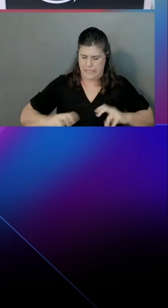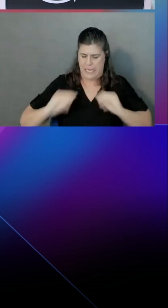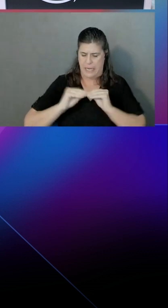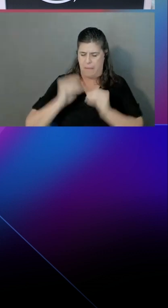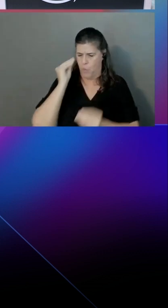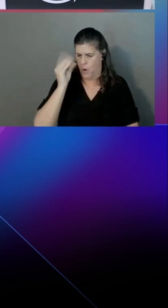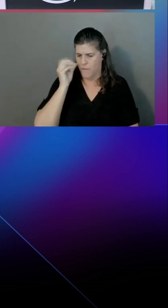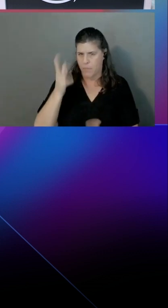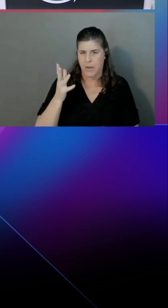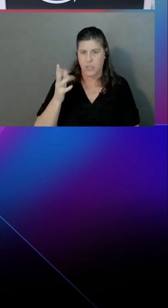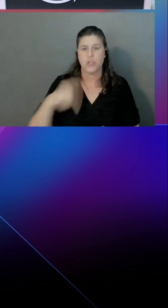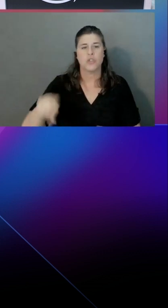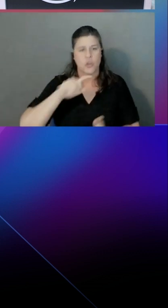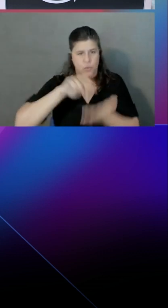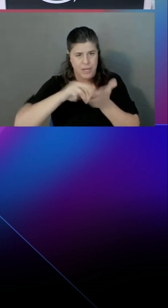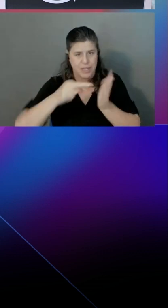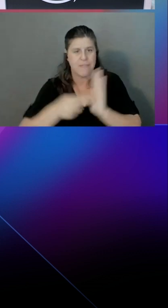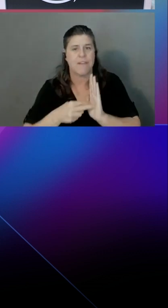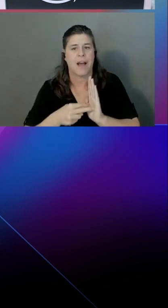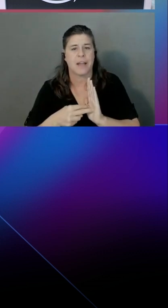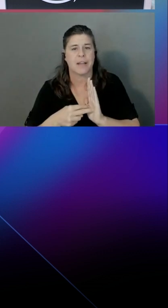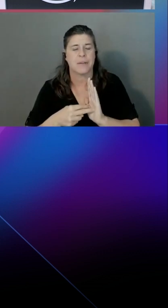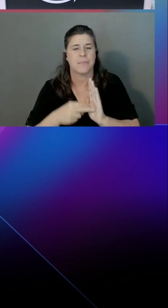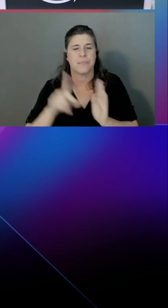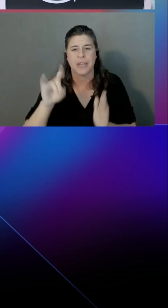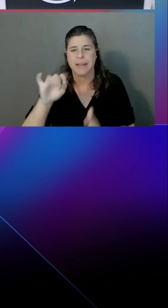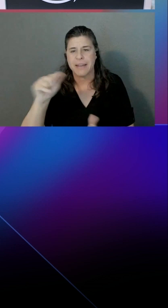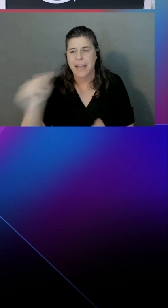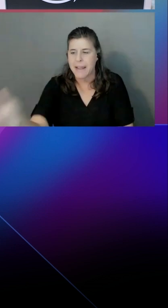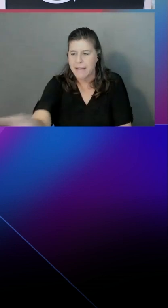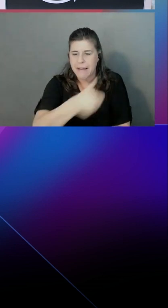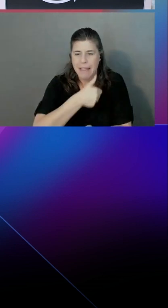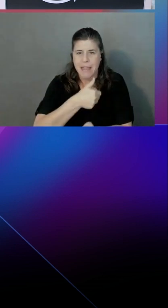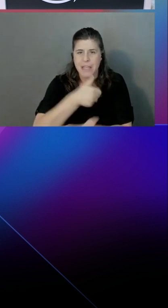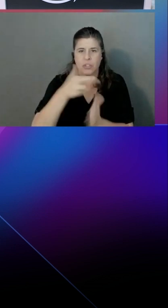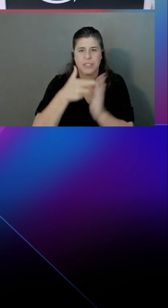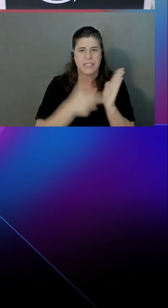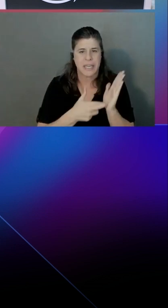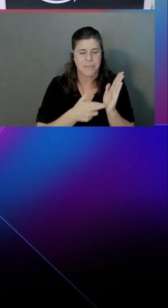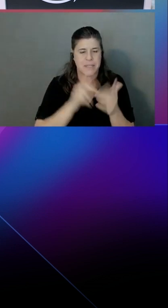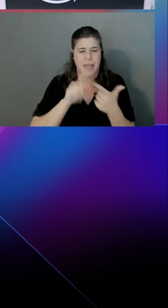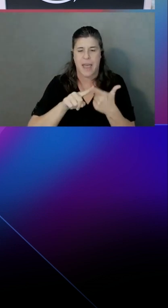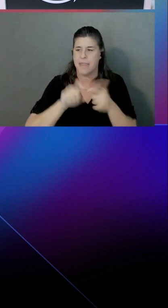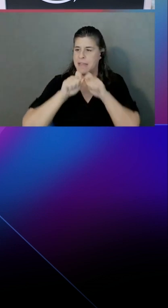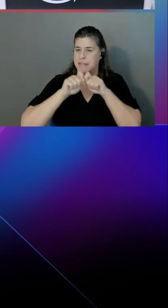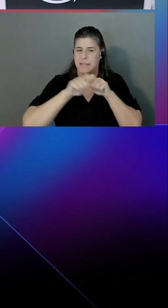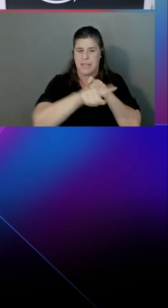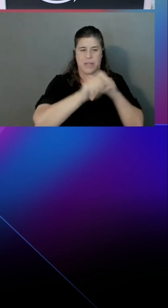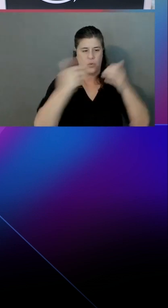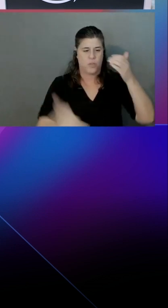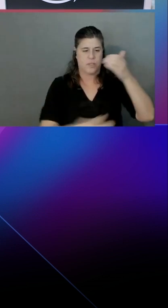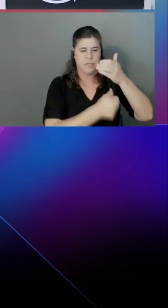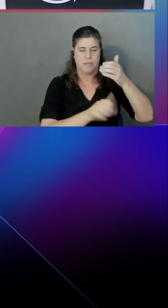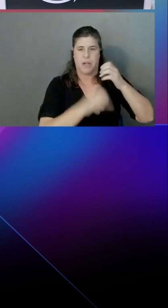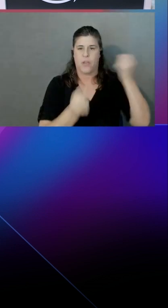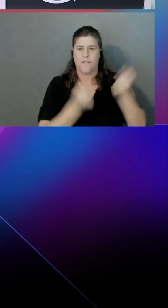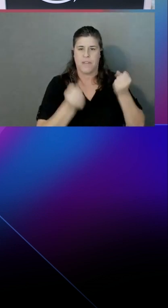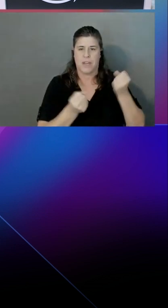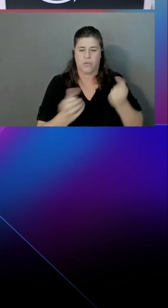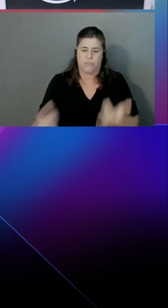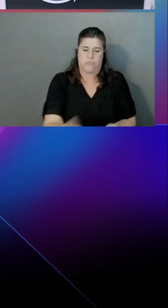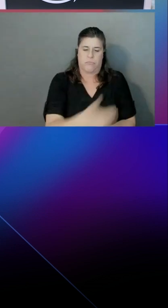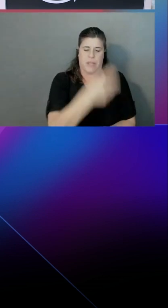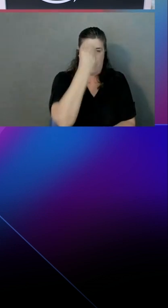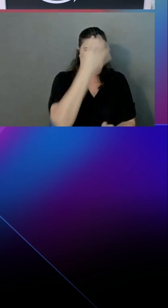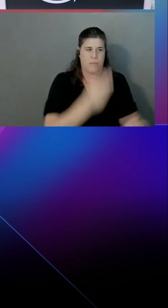you can define data collection schemes and then send it out to a subset of the vehicles, and then you can get that information back.